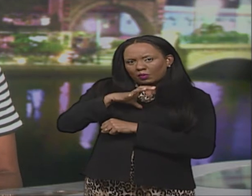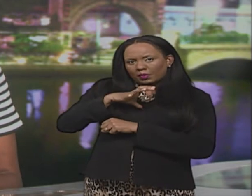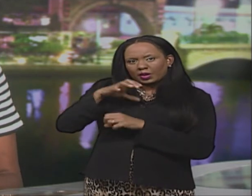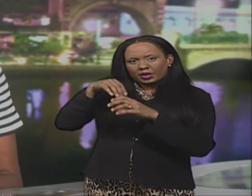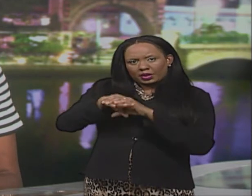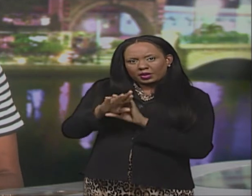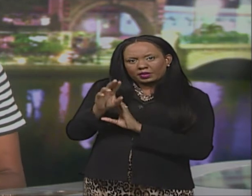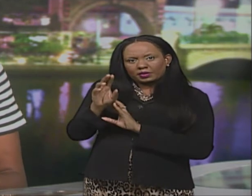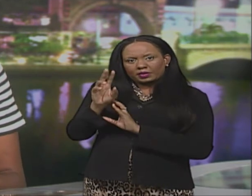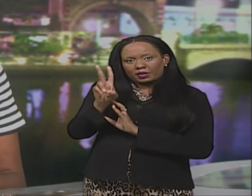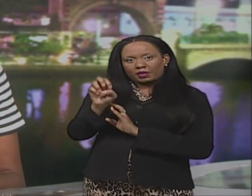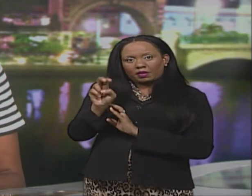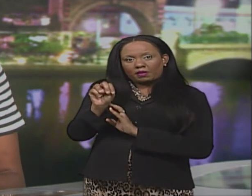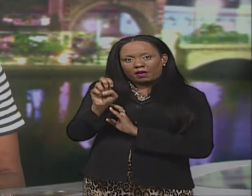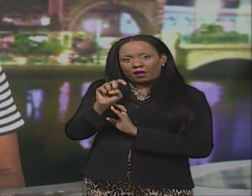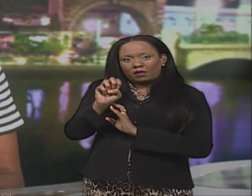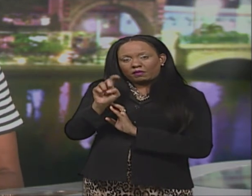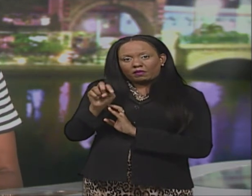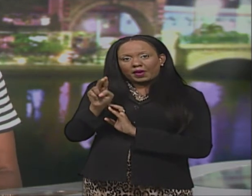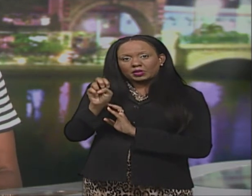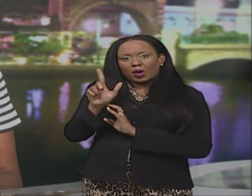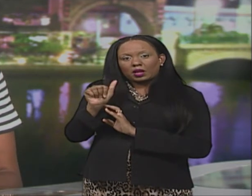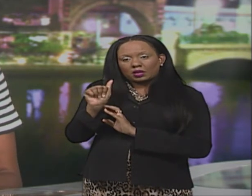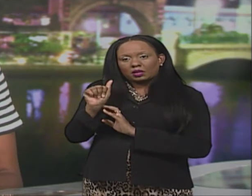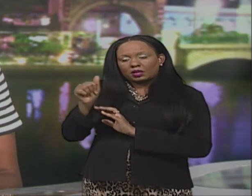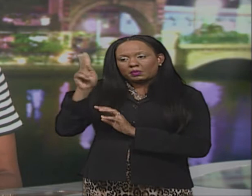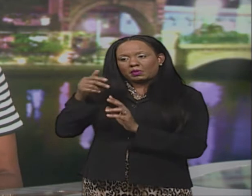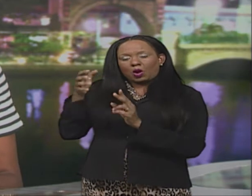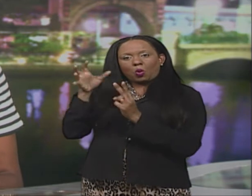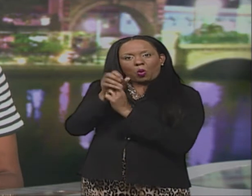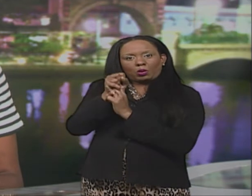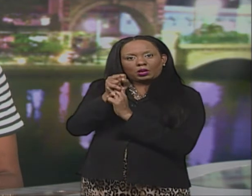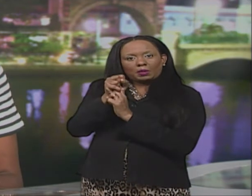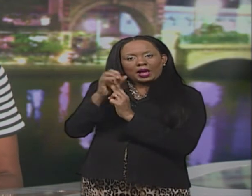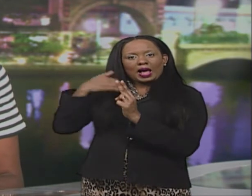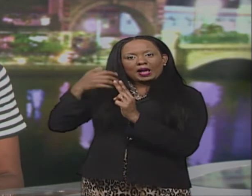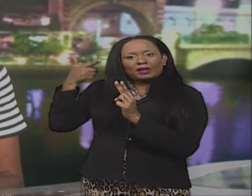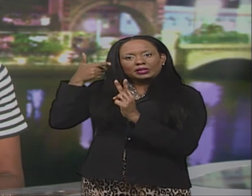in Venezuela. In the video, the captors are holding guns to the heads of the 2 men.